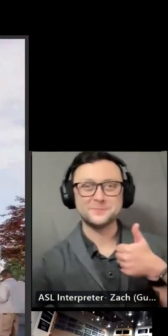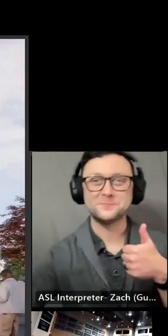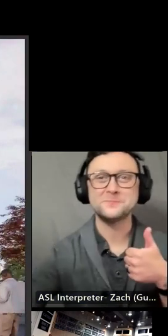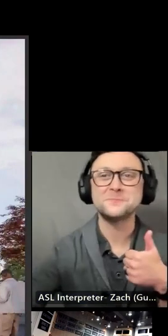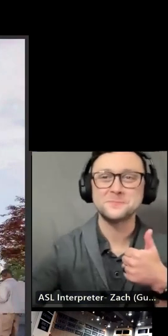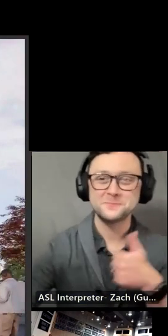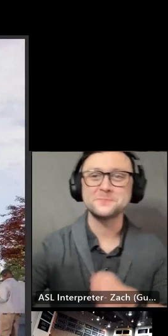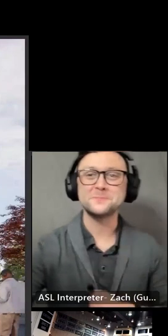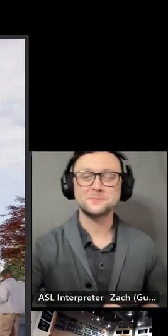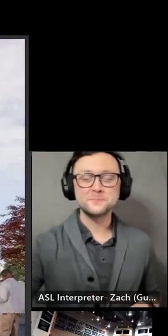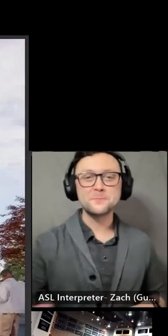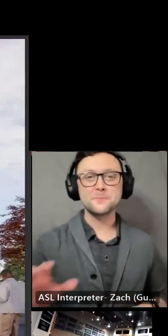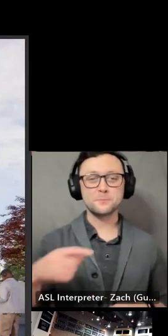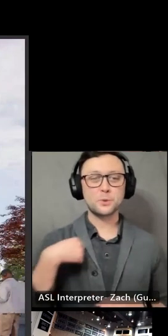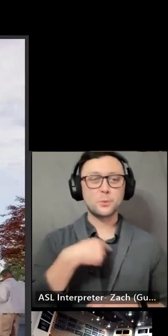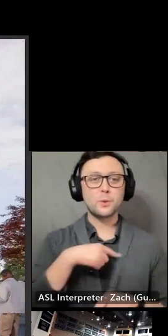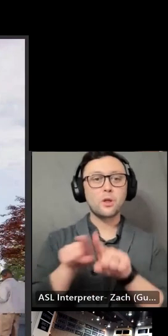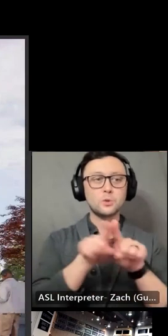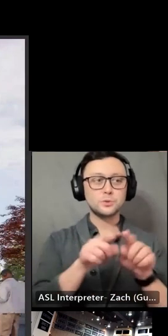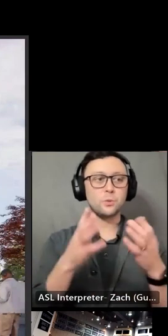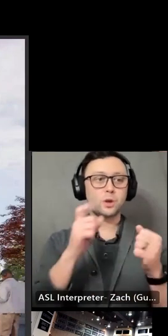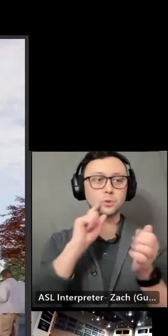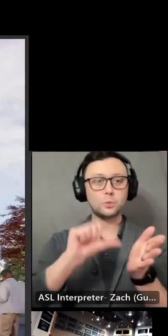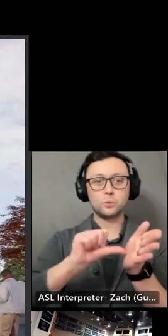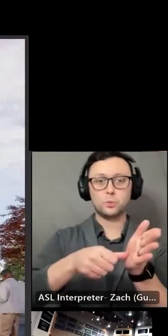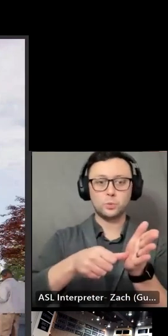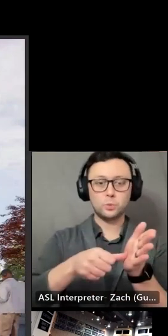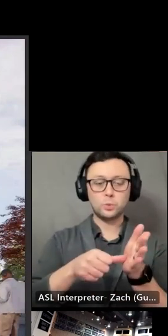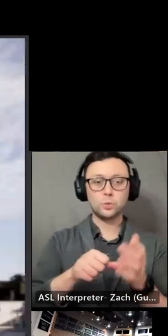But I think we also wanted to highlight that